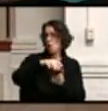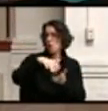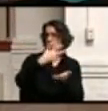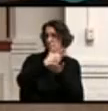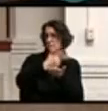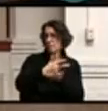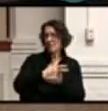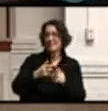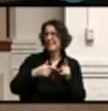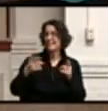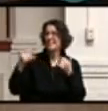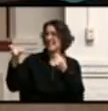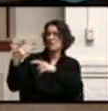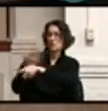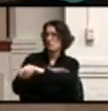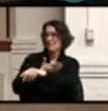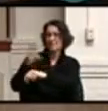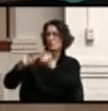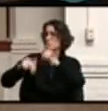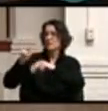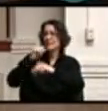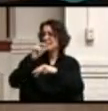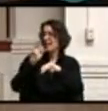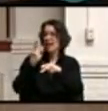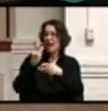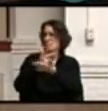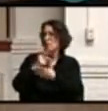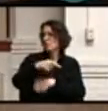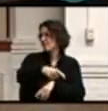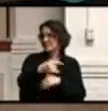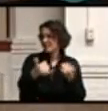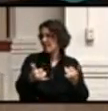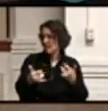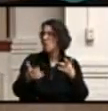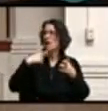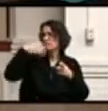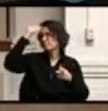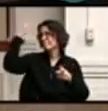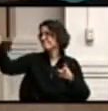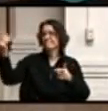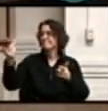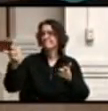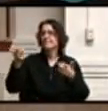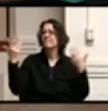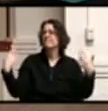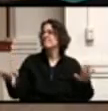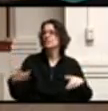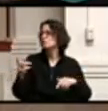renovation project and we're no longer using them, might be a good time to let them know. So